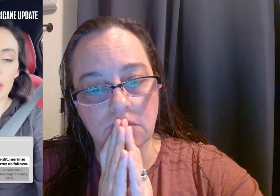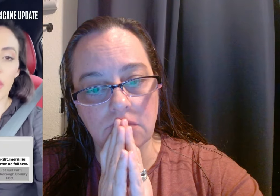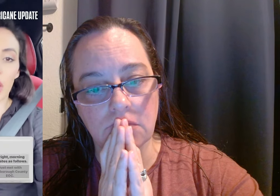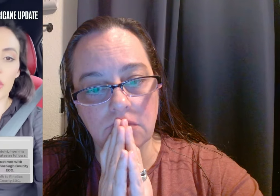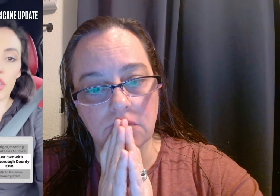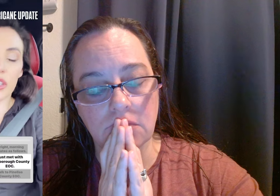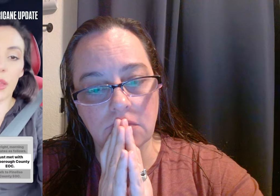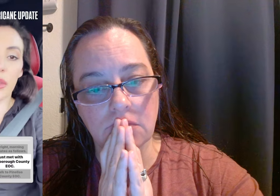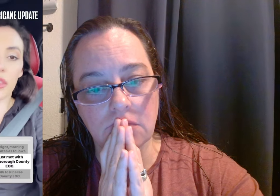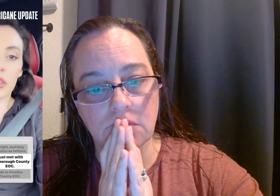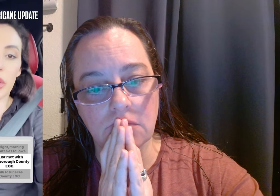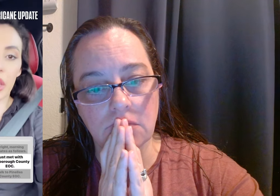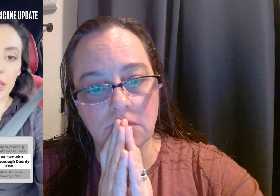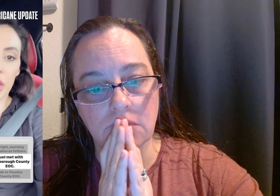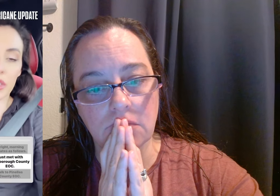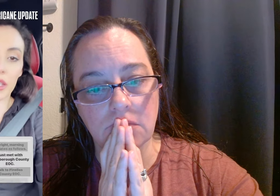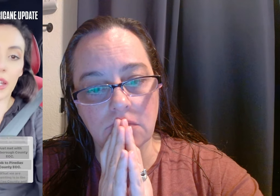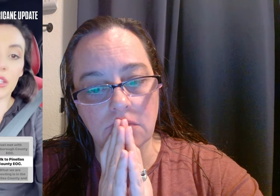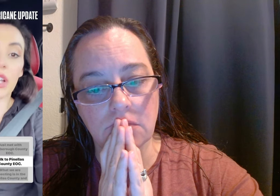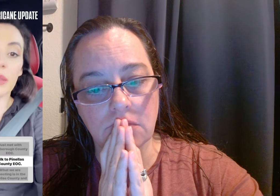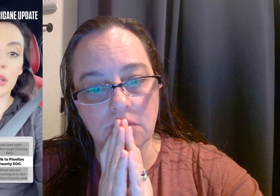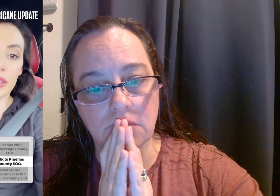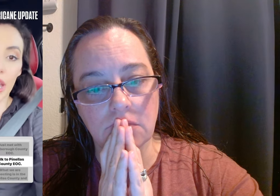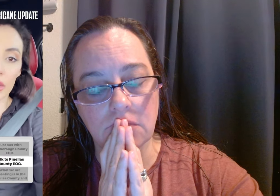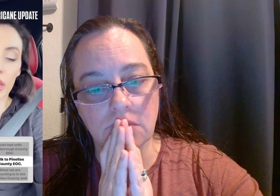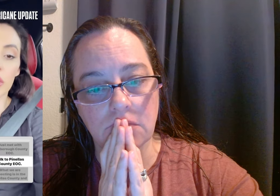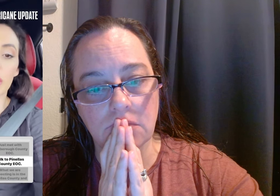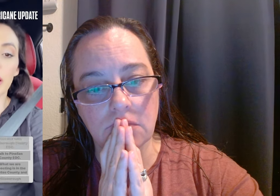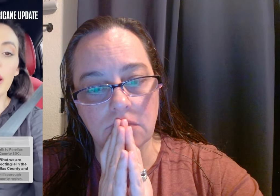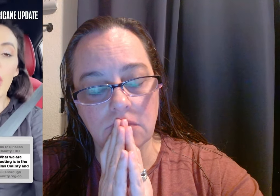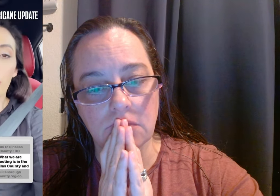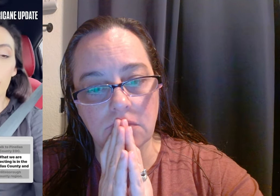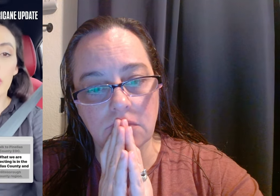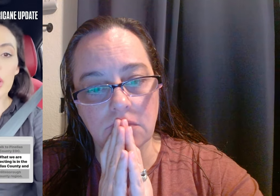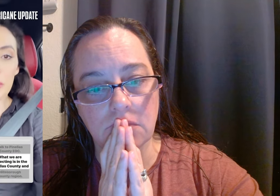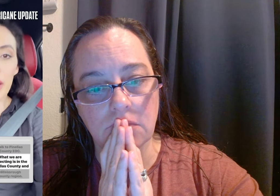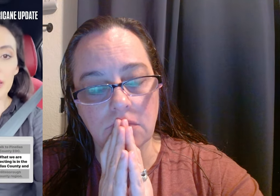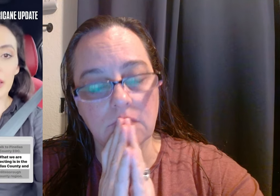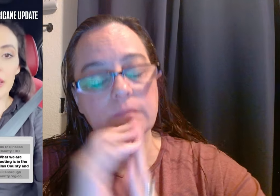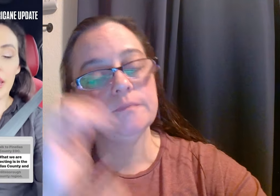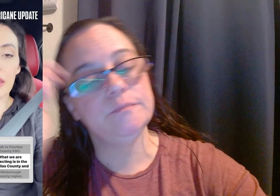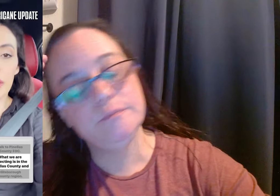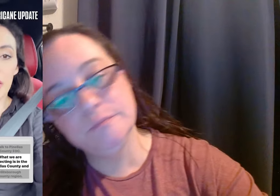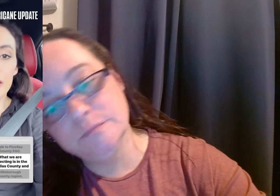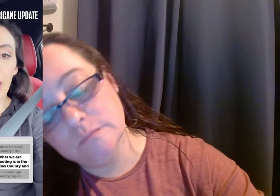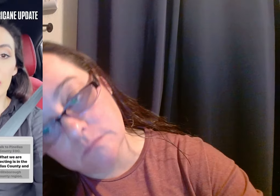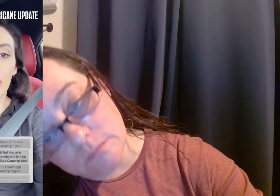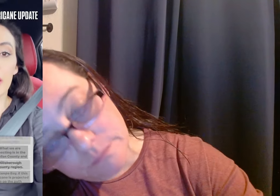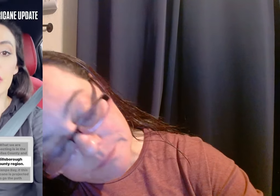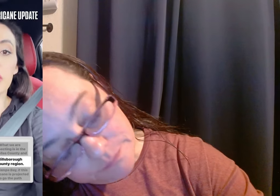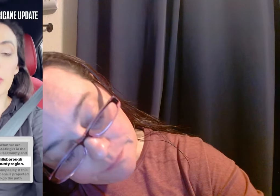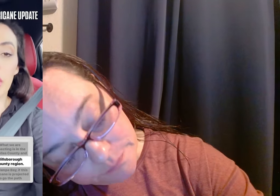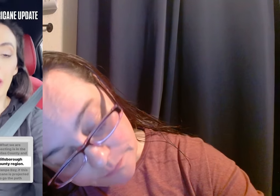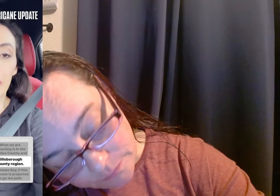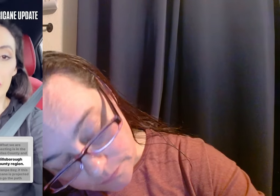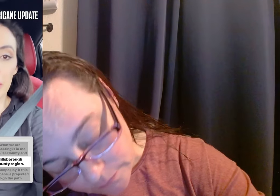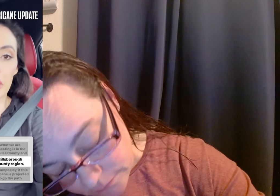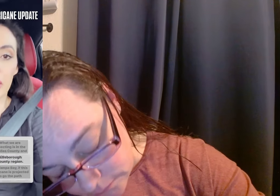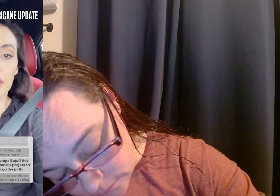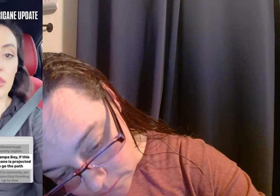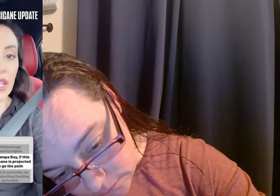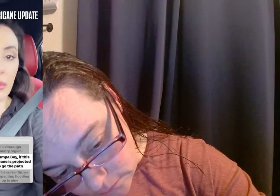updates as follows. Just met with Hillsborough County EOC, talked to Pinellas County EOC. What we are expecting is in the Pinellas County and Hillsborough